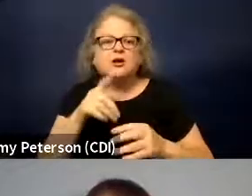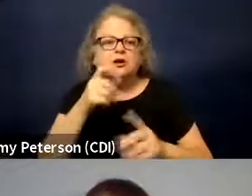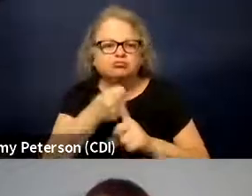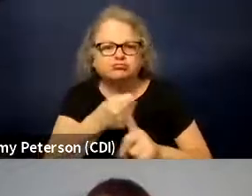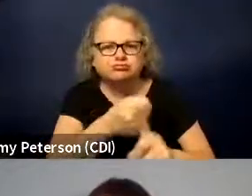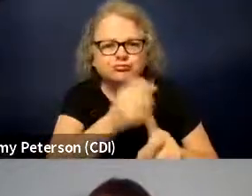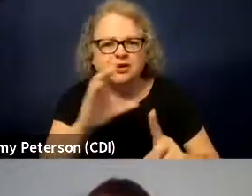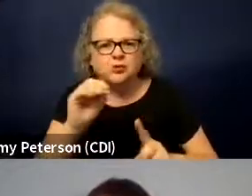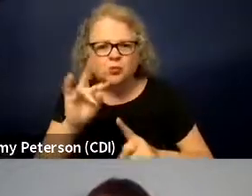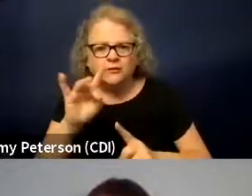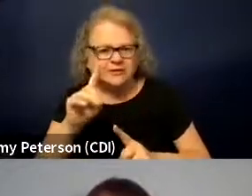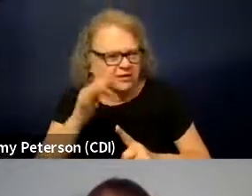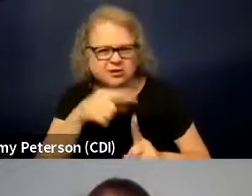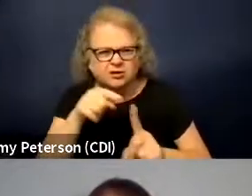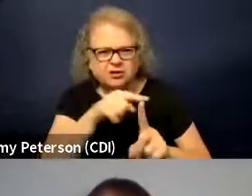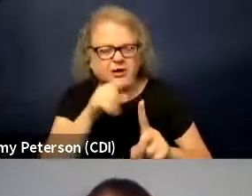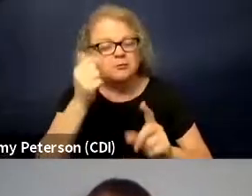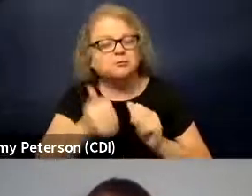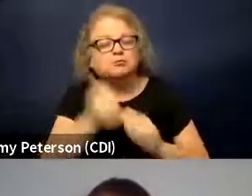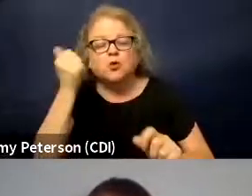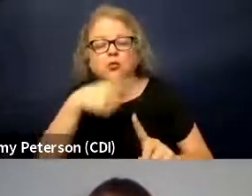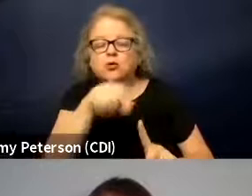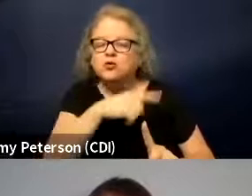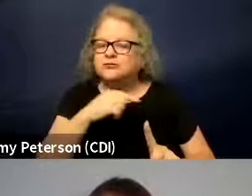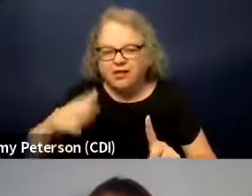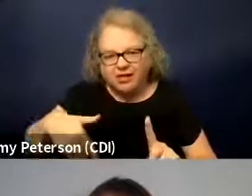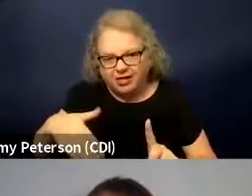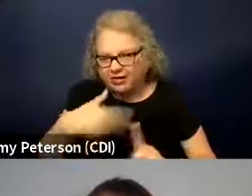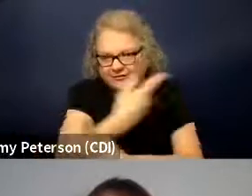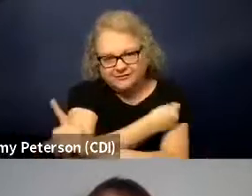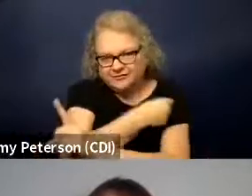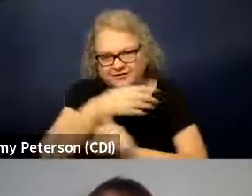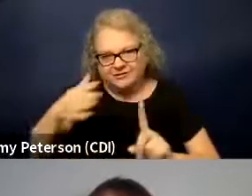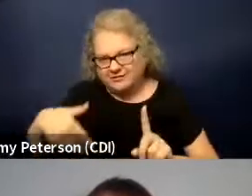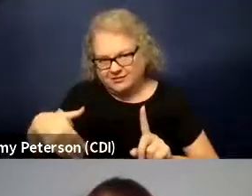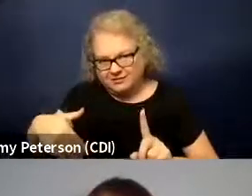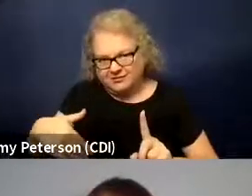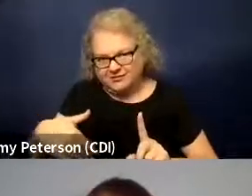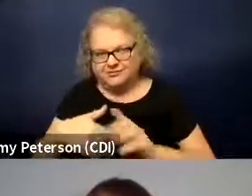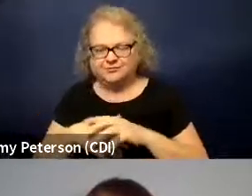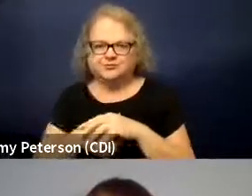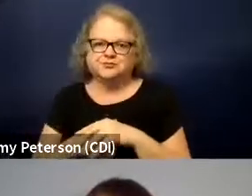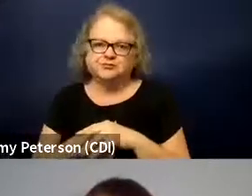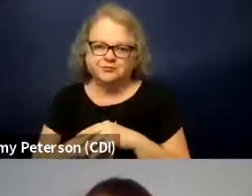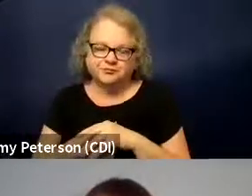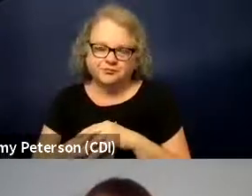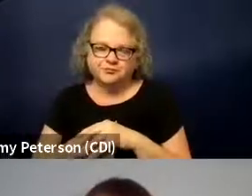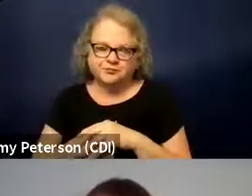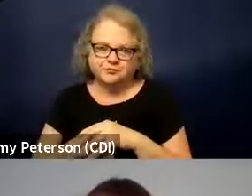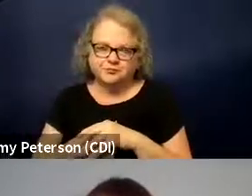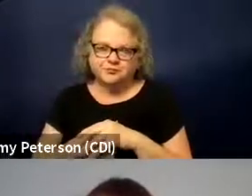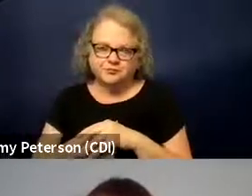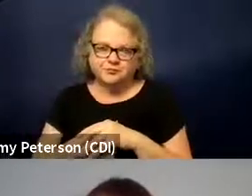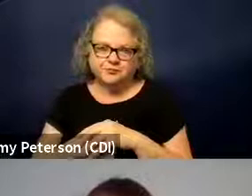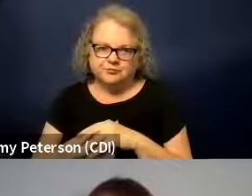This is what it looks like if you do not have a vaccine and you're not immune. The virus enters